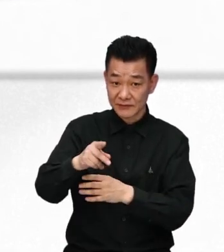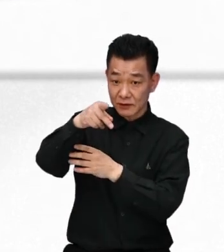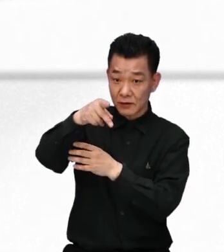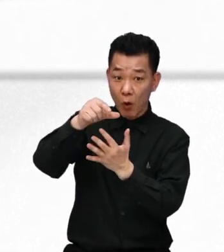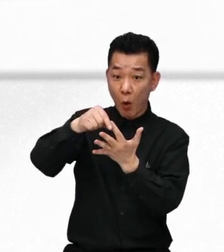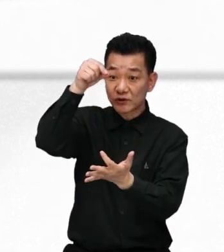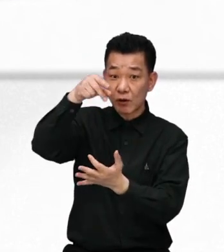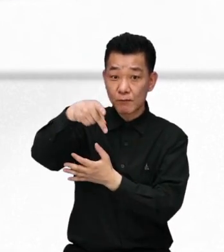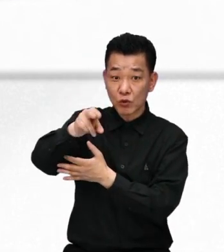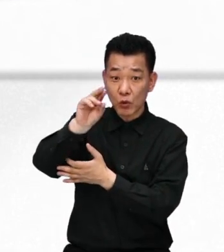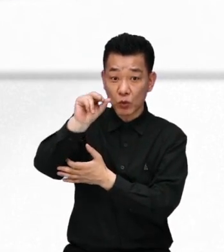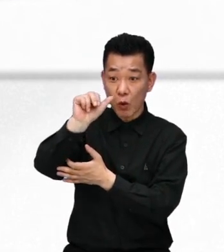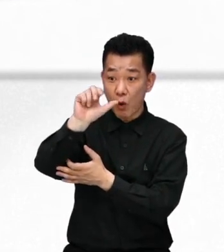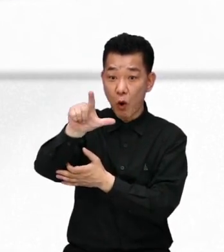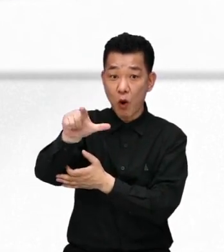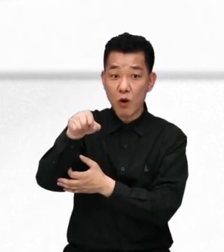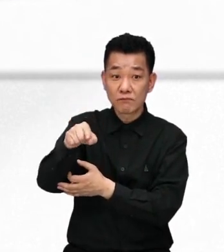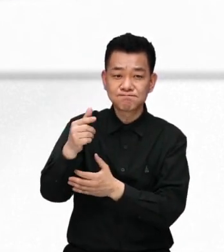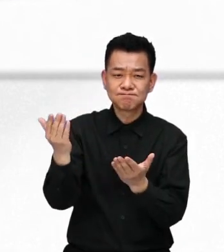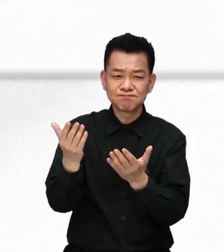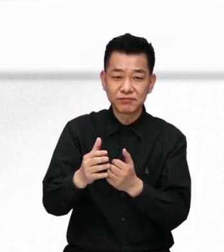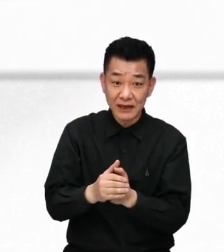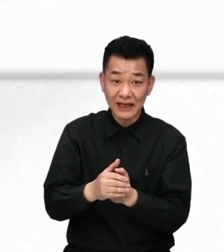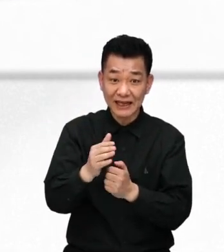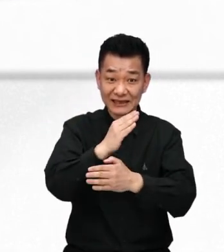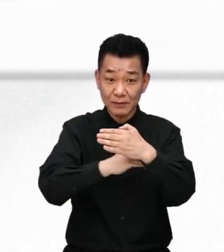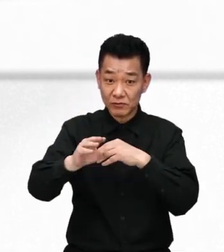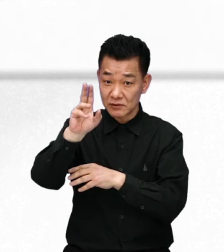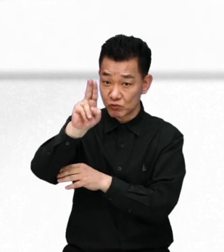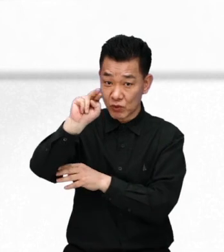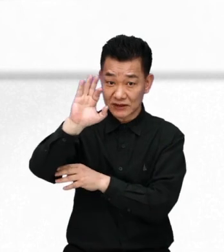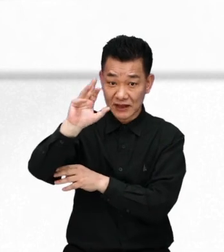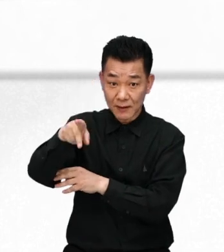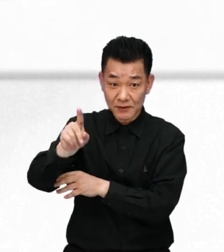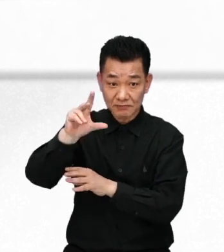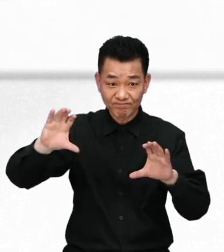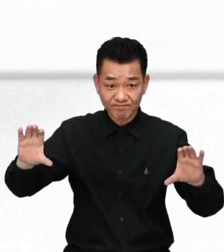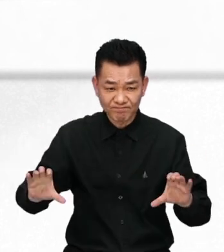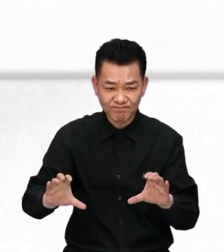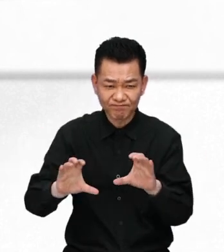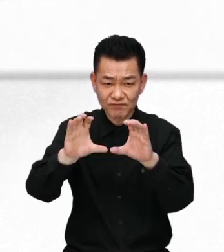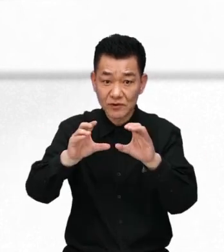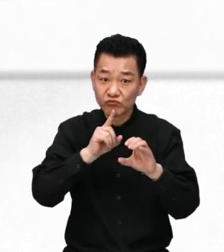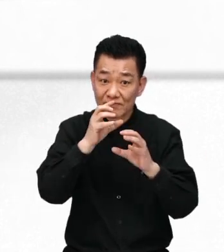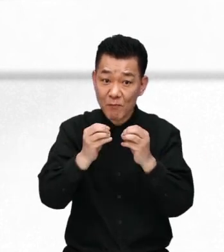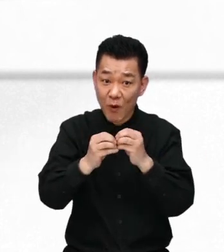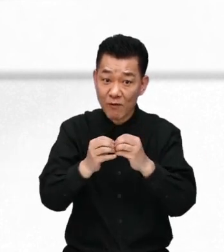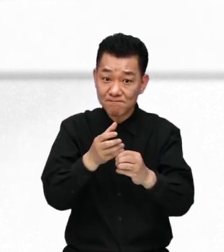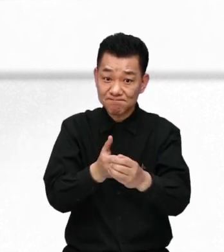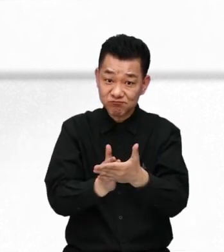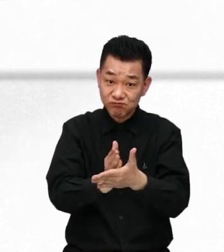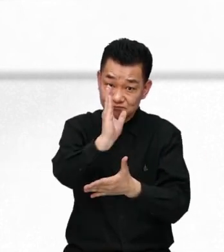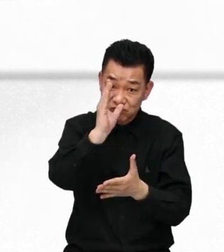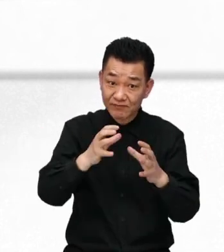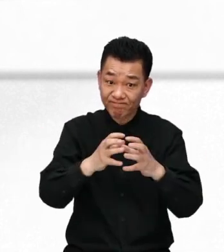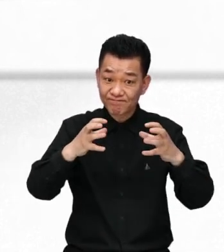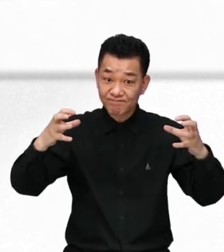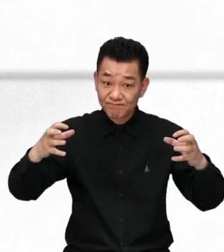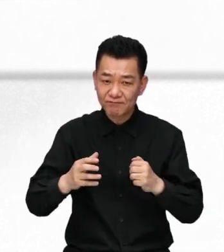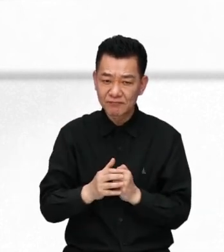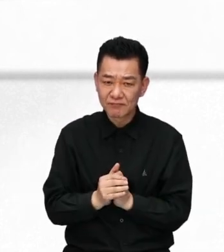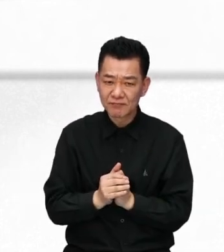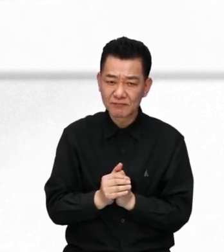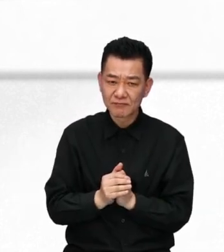The optional protocol is a protocol created to strengthen and enhance the fulfillment of the UN Convention on the Rights of Persons